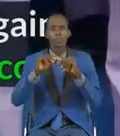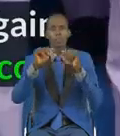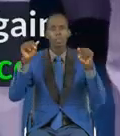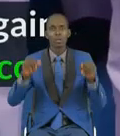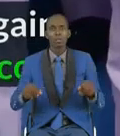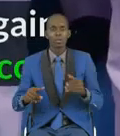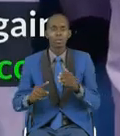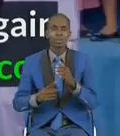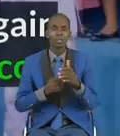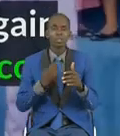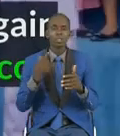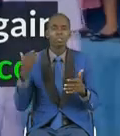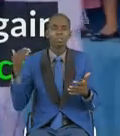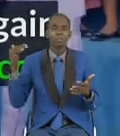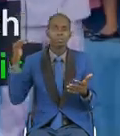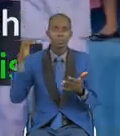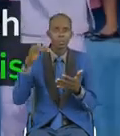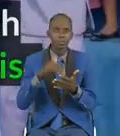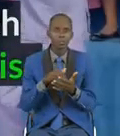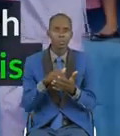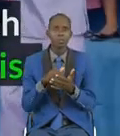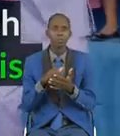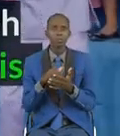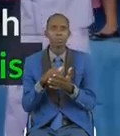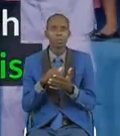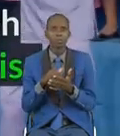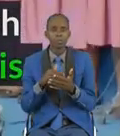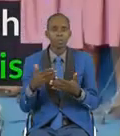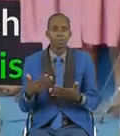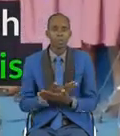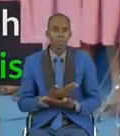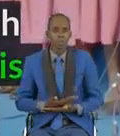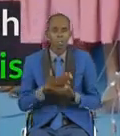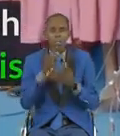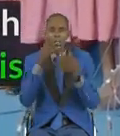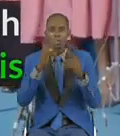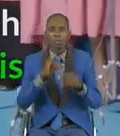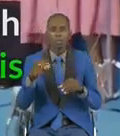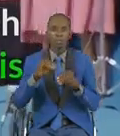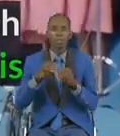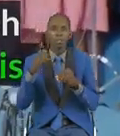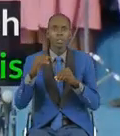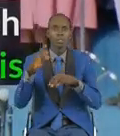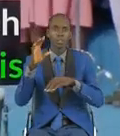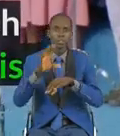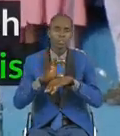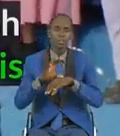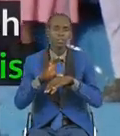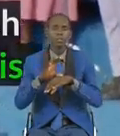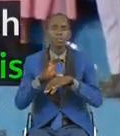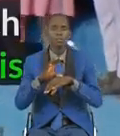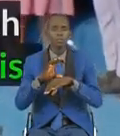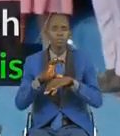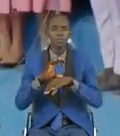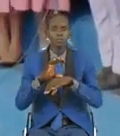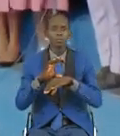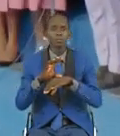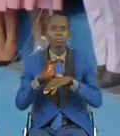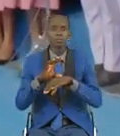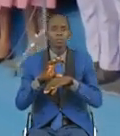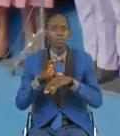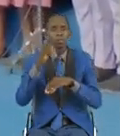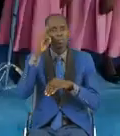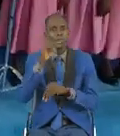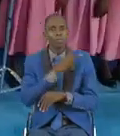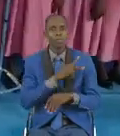altar yes. once again. Yes. New birth yes. is happening yes. in the church. Yes. For the kings